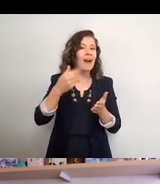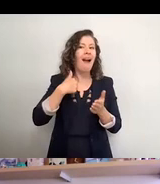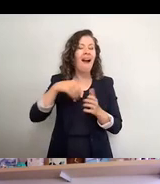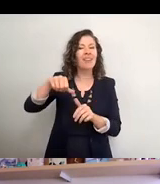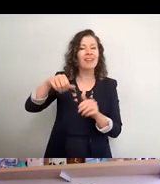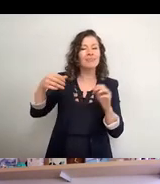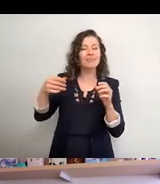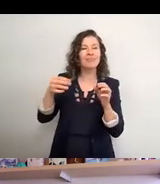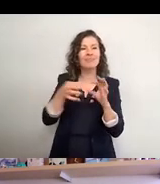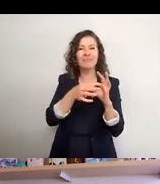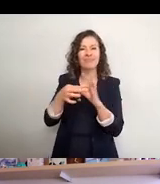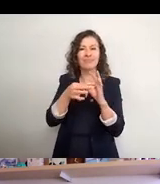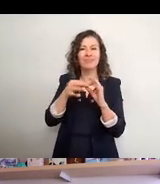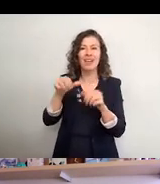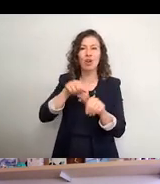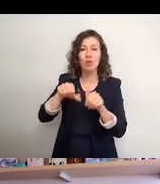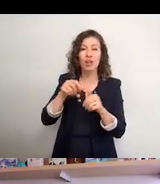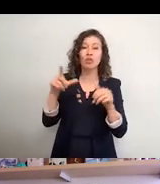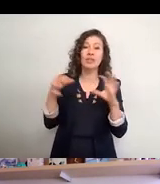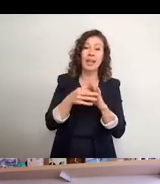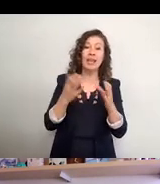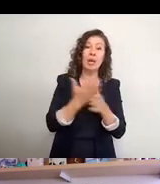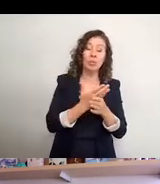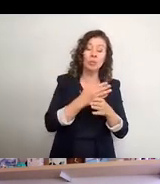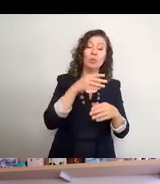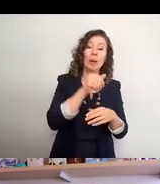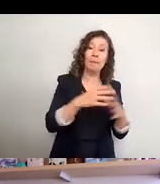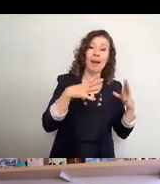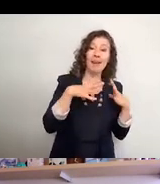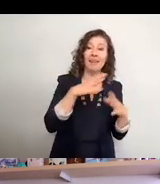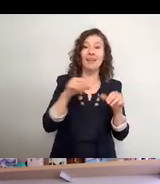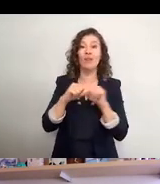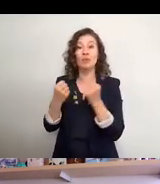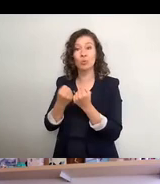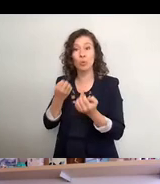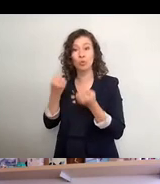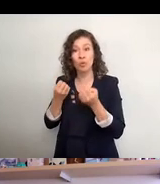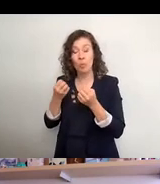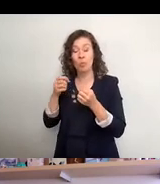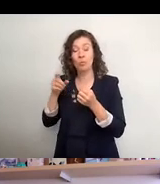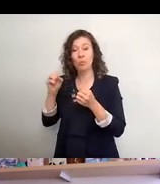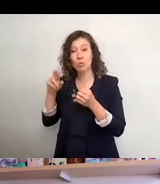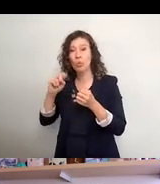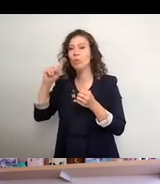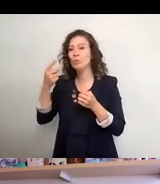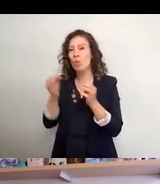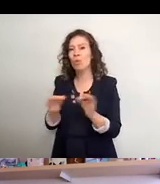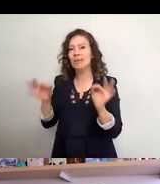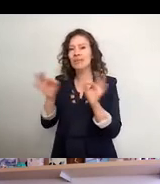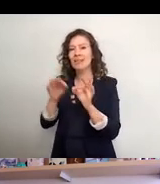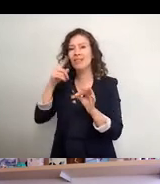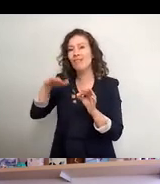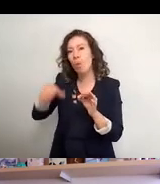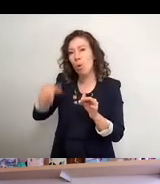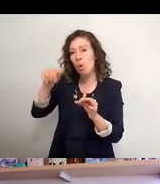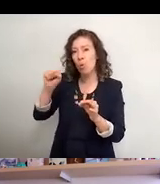this link between paid leave and socio-emotional scores was only significant for lower SES mothers. So we can